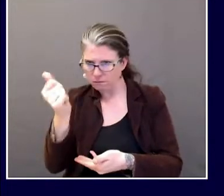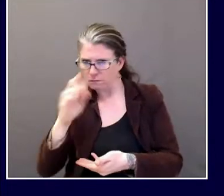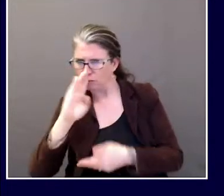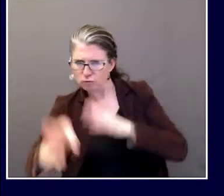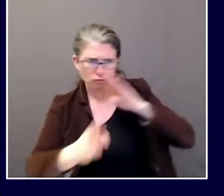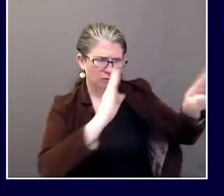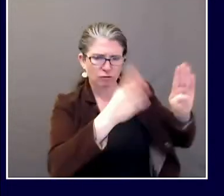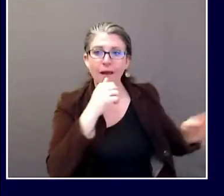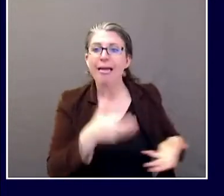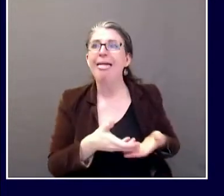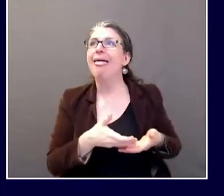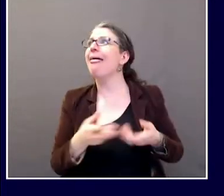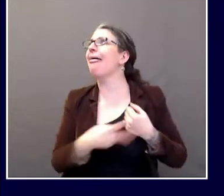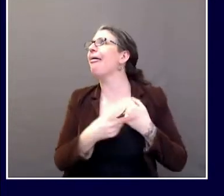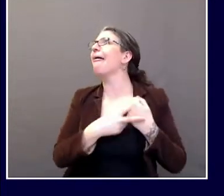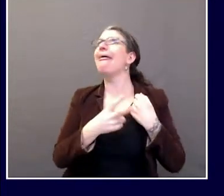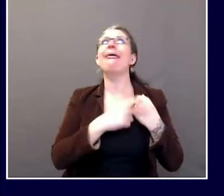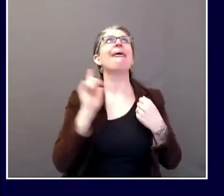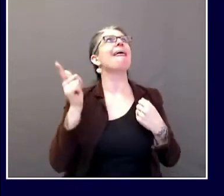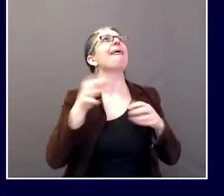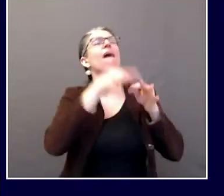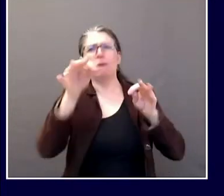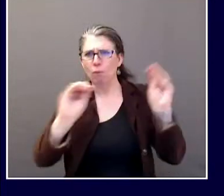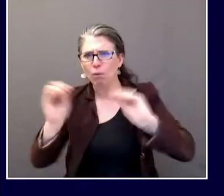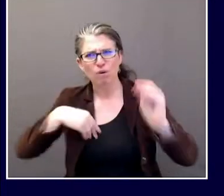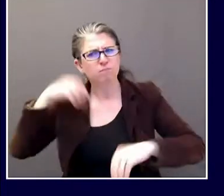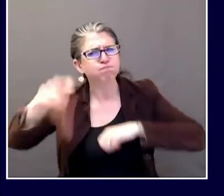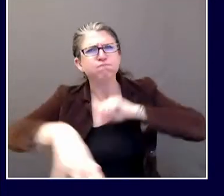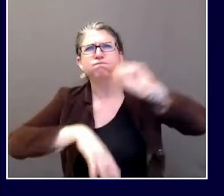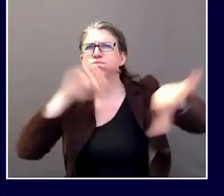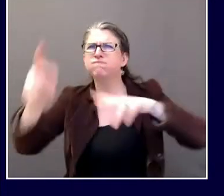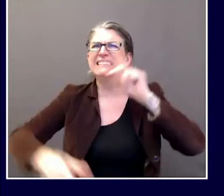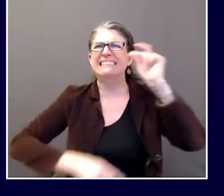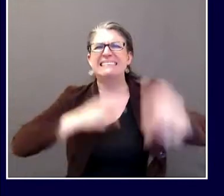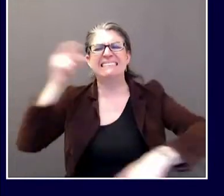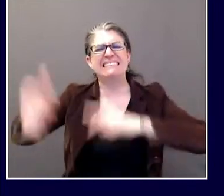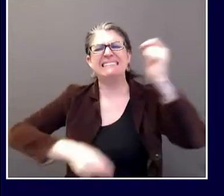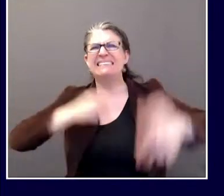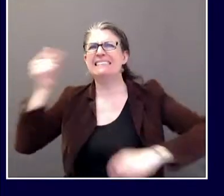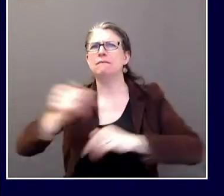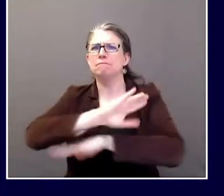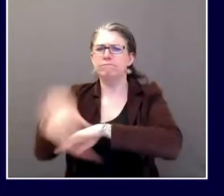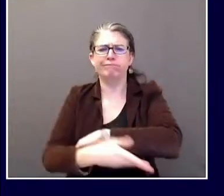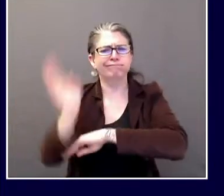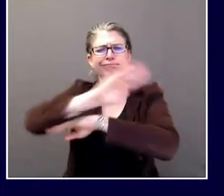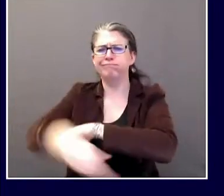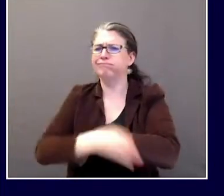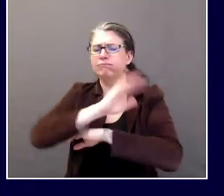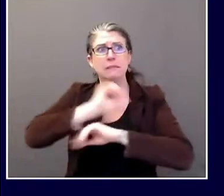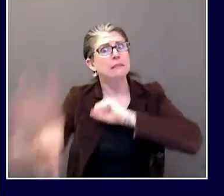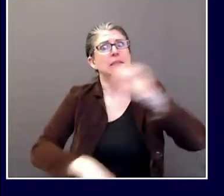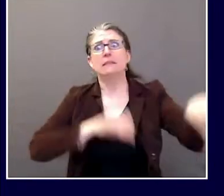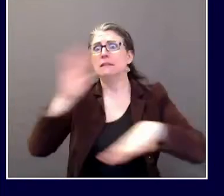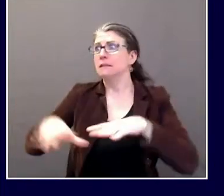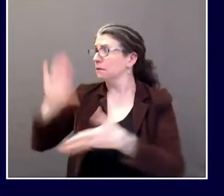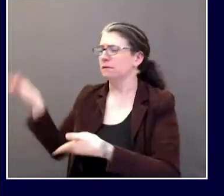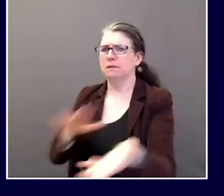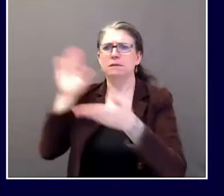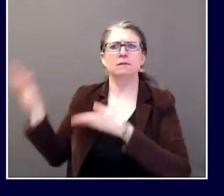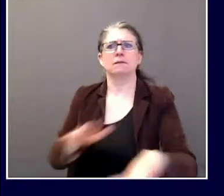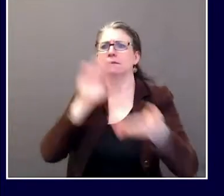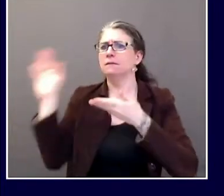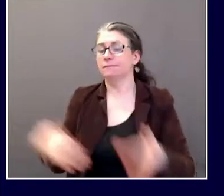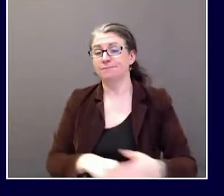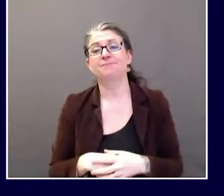Well, there are a number of questions that we know that have come up that I'd like to address head on. The